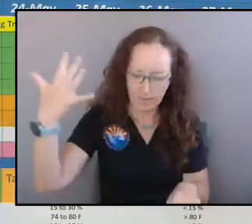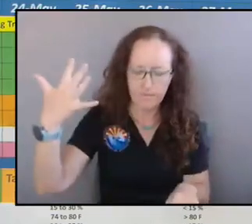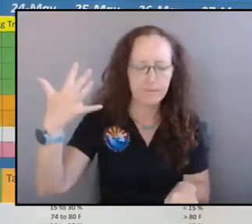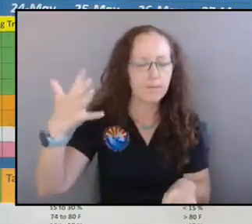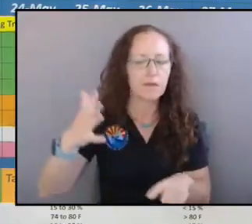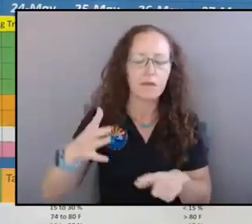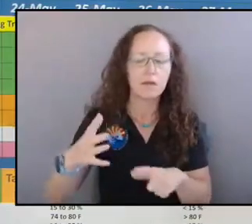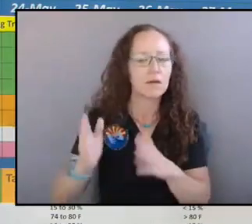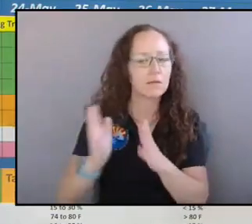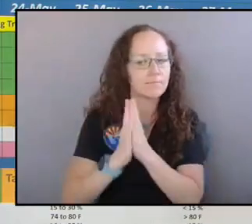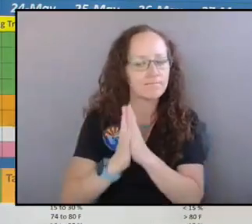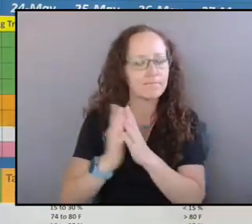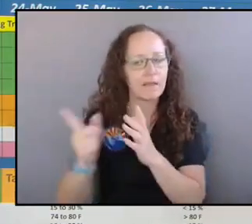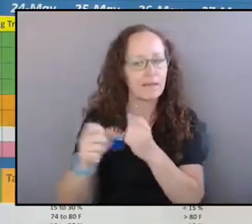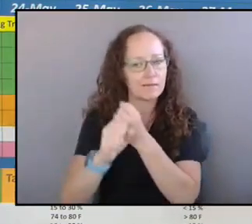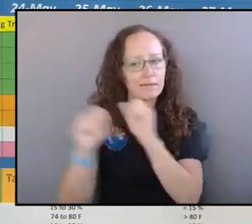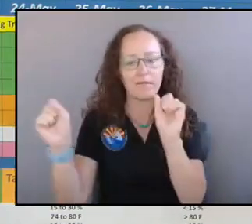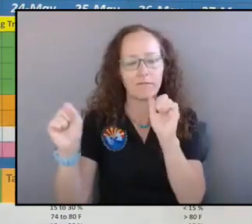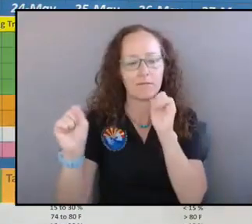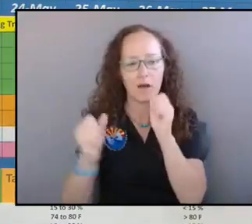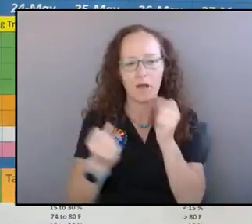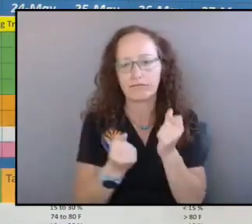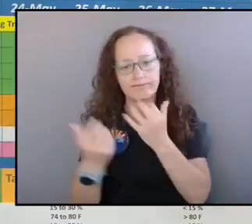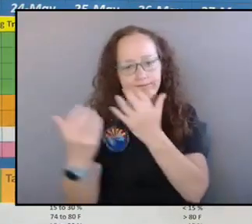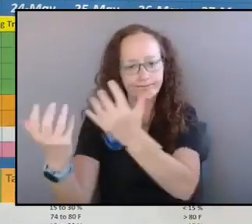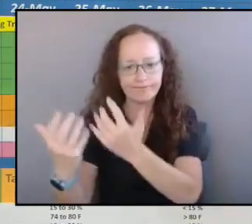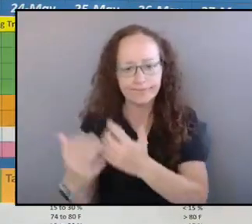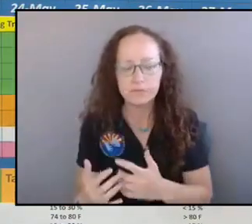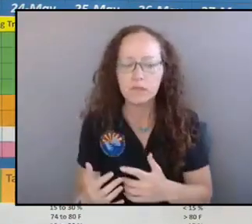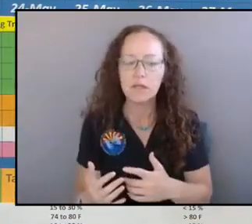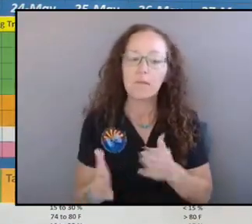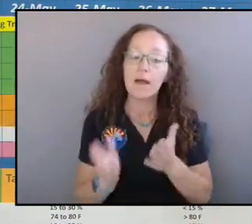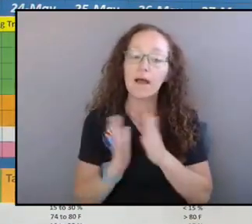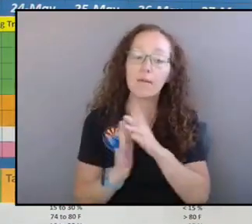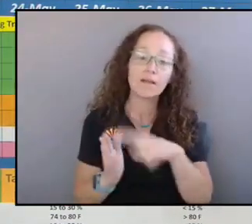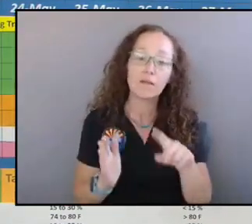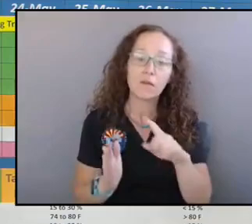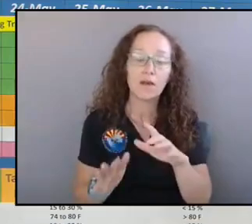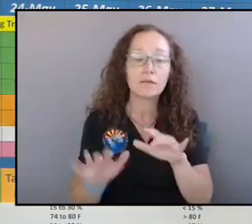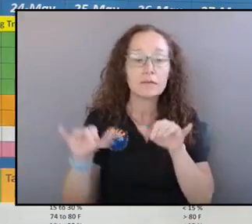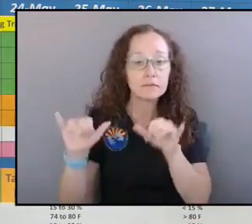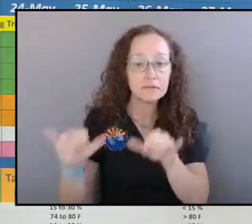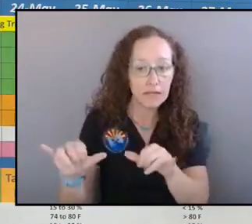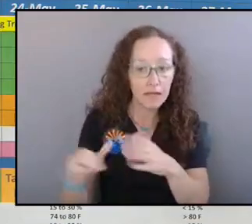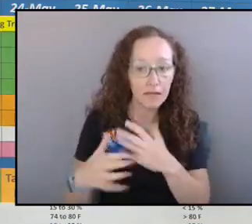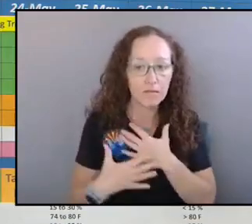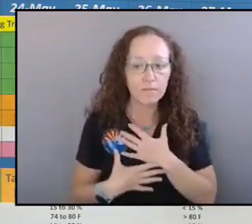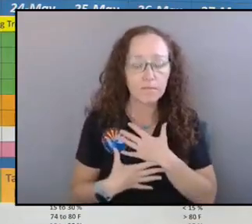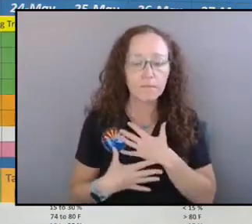to remain calm. Take deep breaths to calm yourself and sleep well